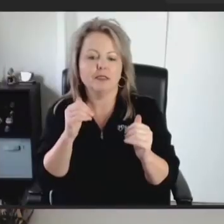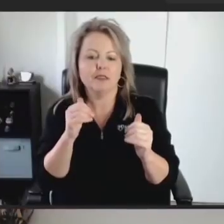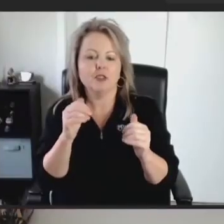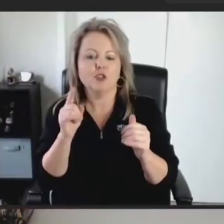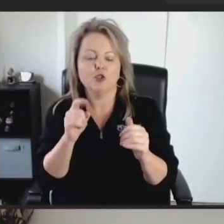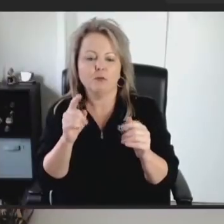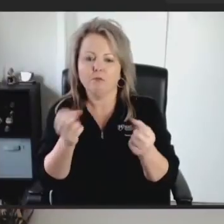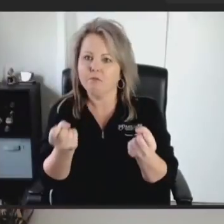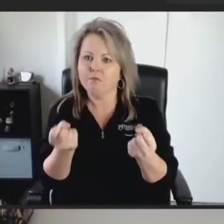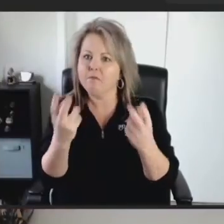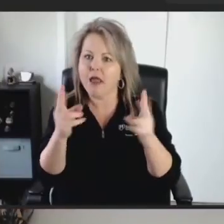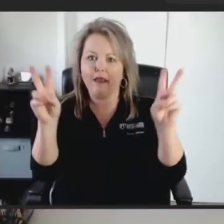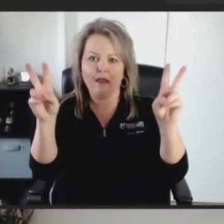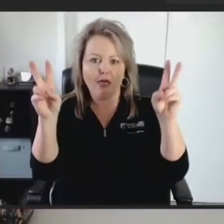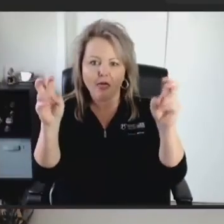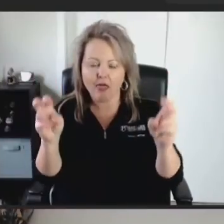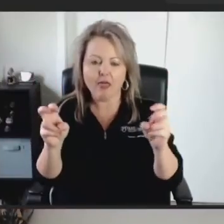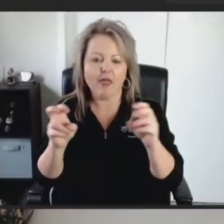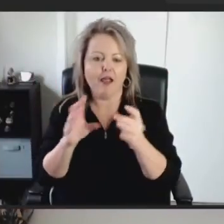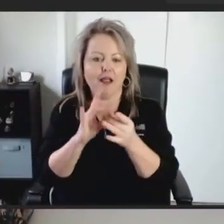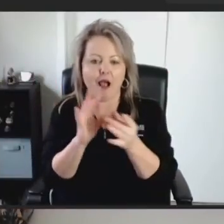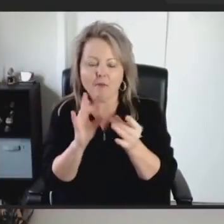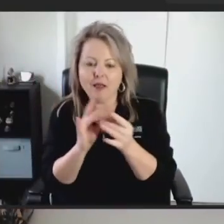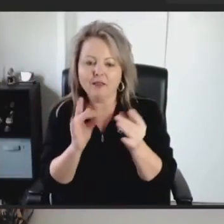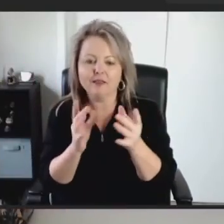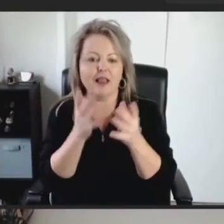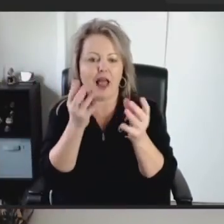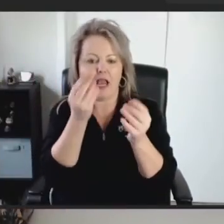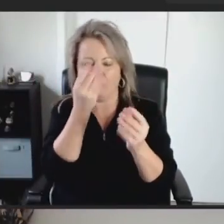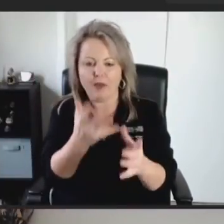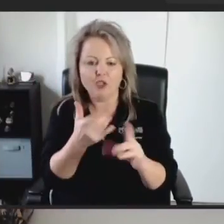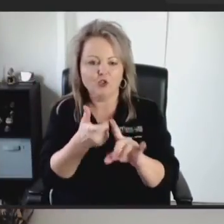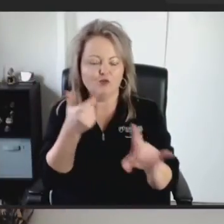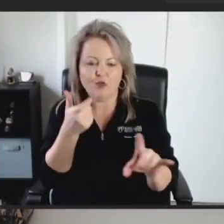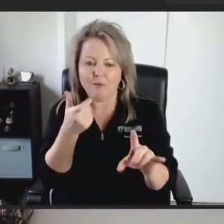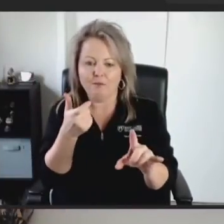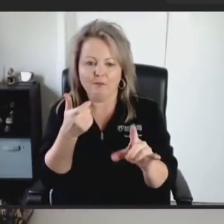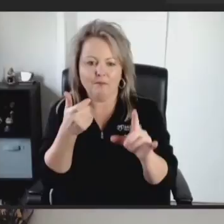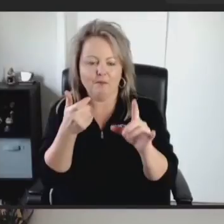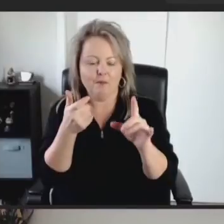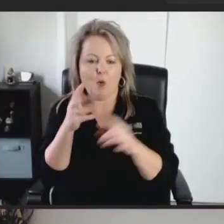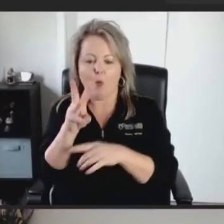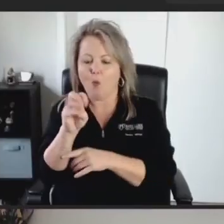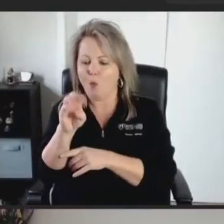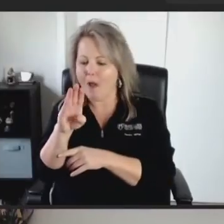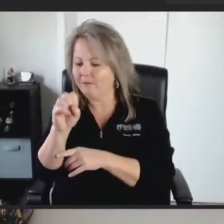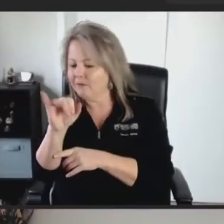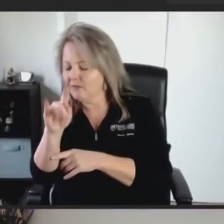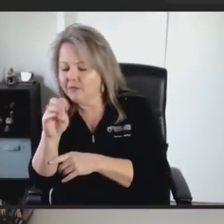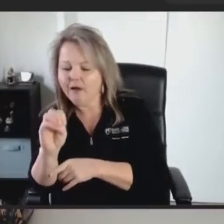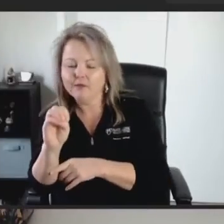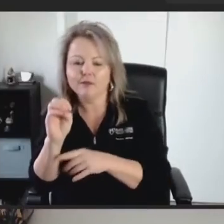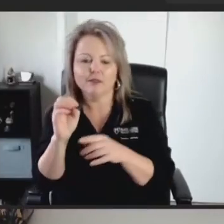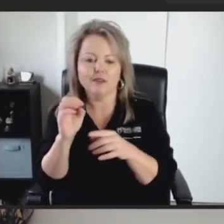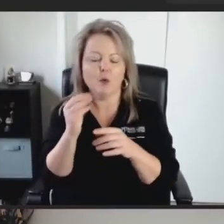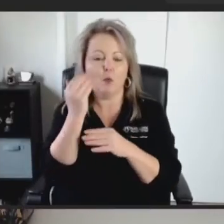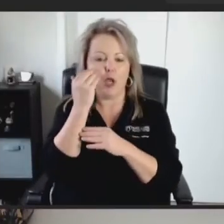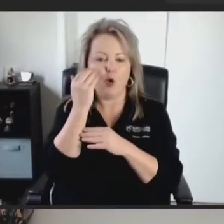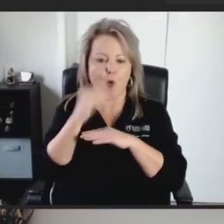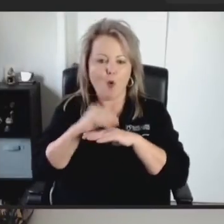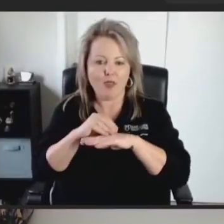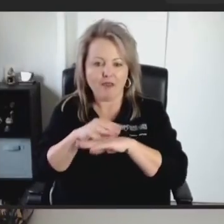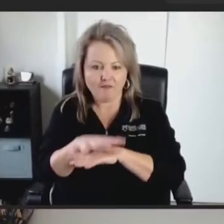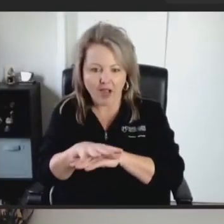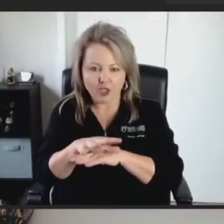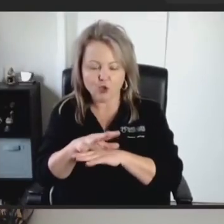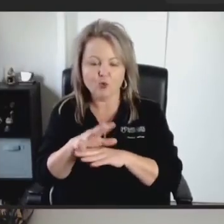people are getting a lot of their information that way. We actually know that the advisory committee for the